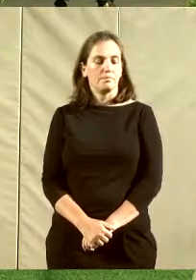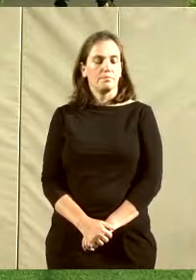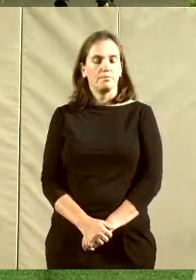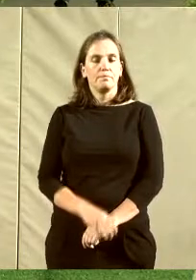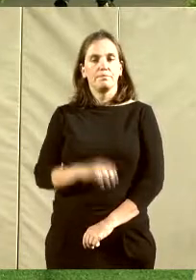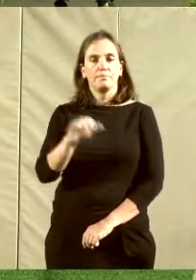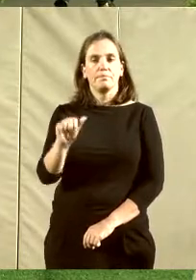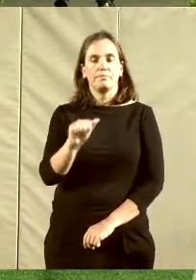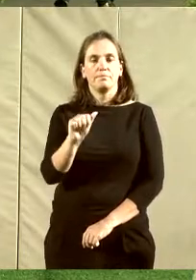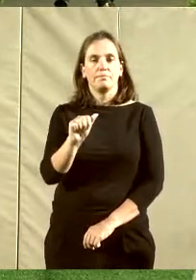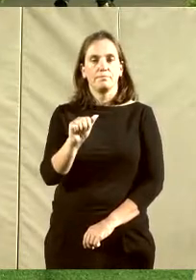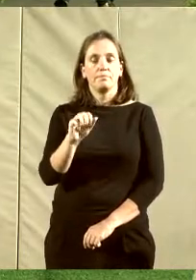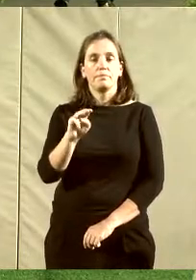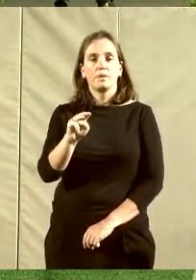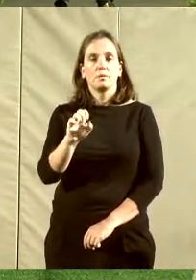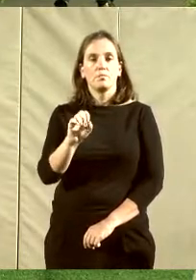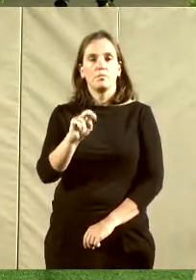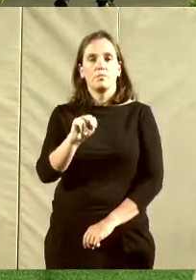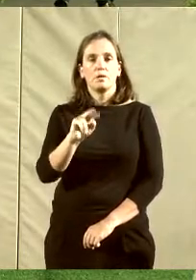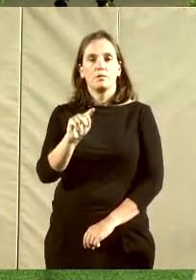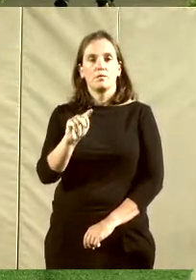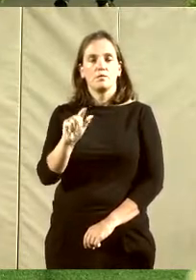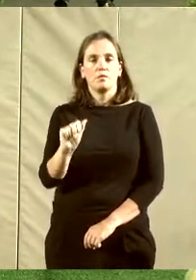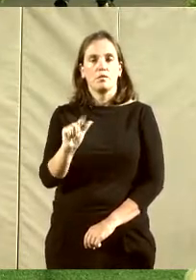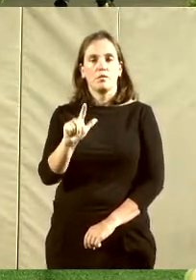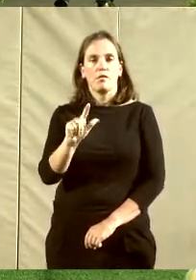Aiden Scott Montalvo.